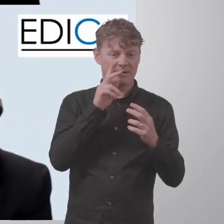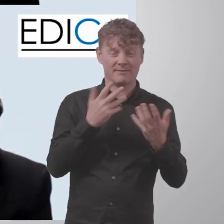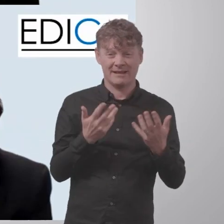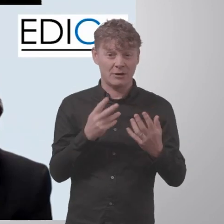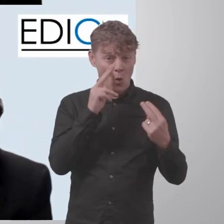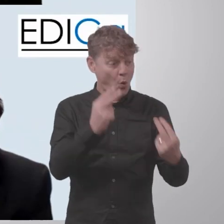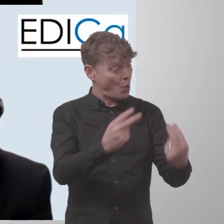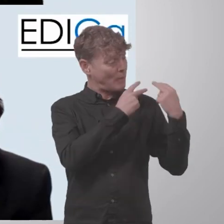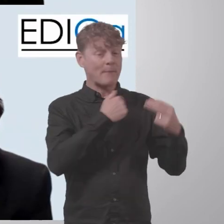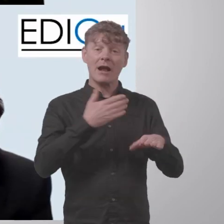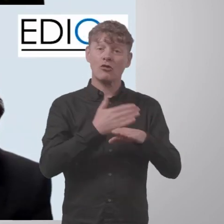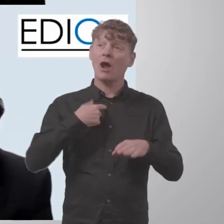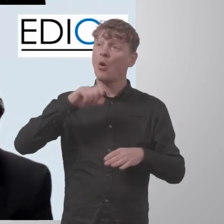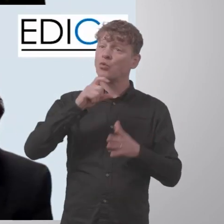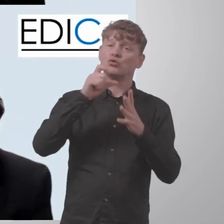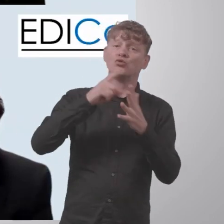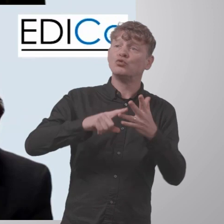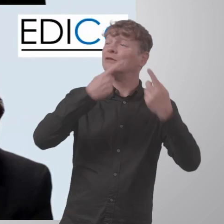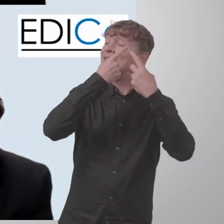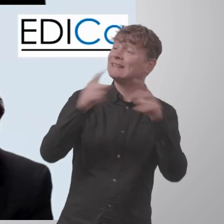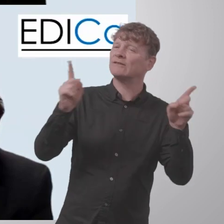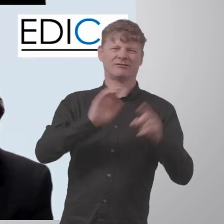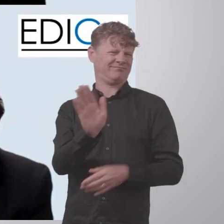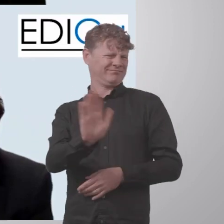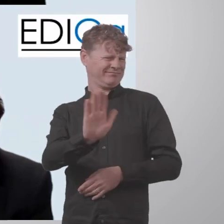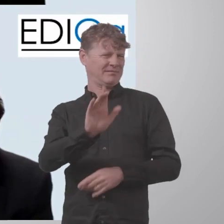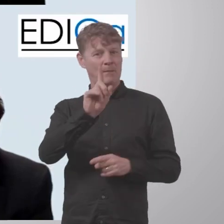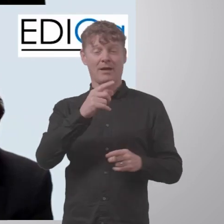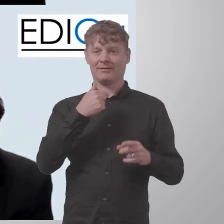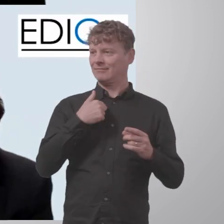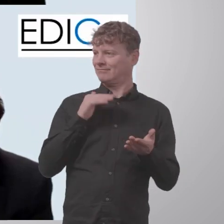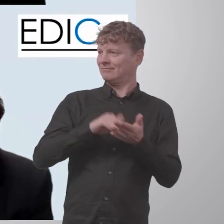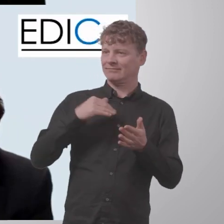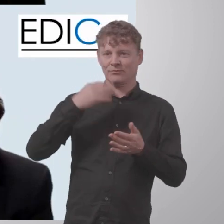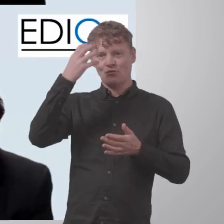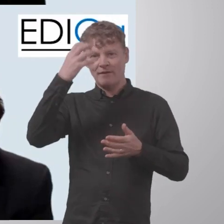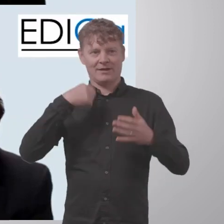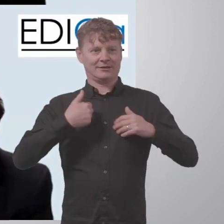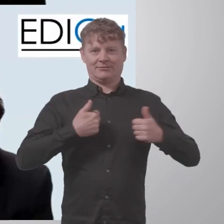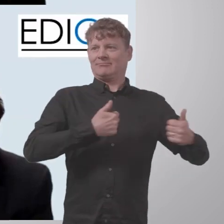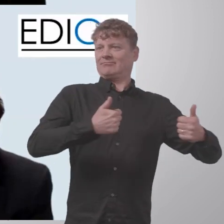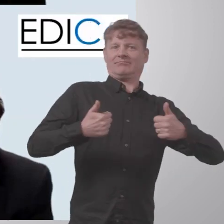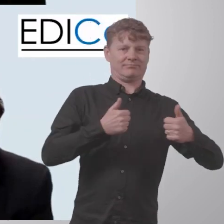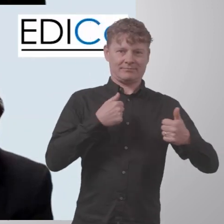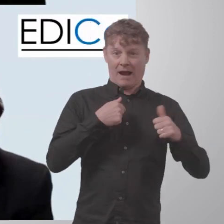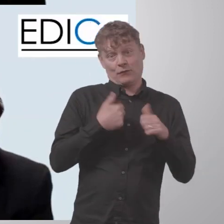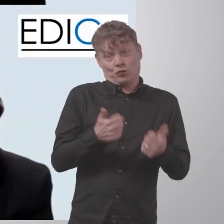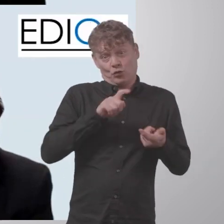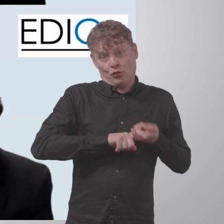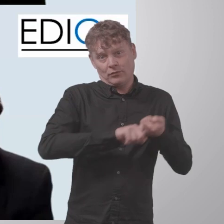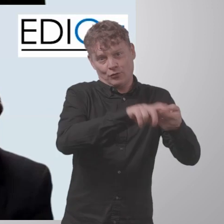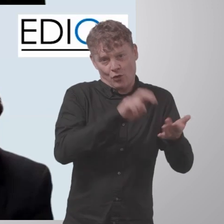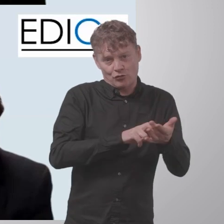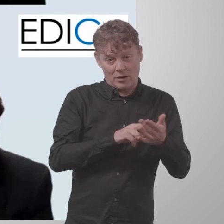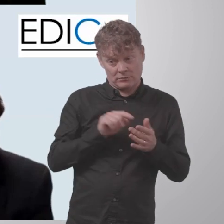that's easy to say because I've reached the stage that I'm at. Perhaps if I was like so many of my colleagues, stuck on precarious contracts, hourly paid, teaching to teaching, I